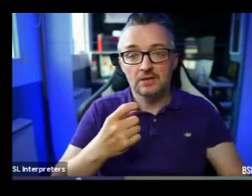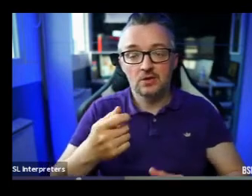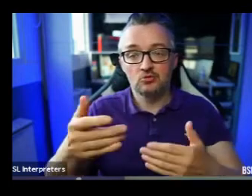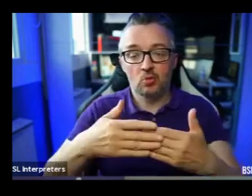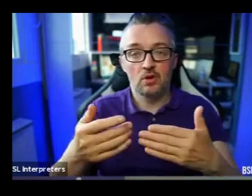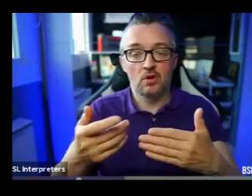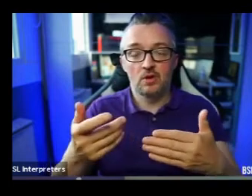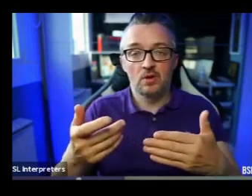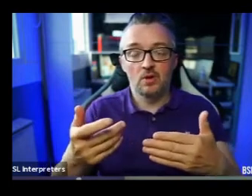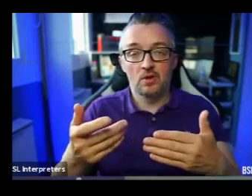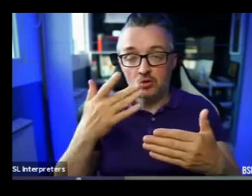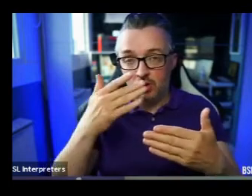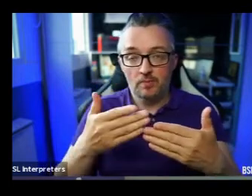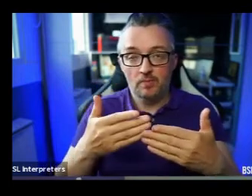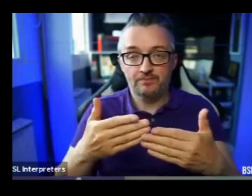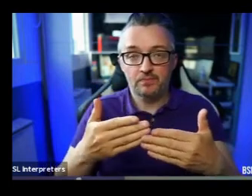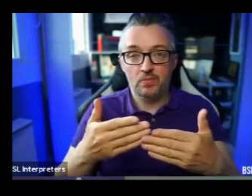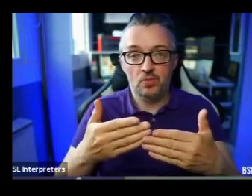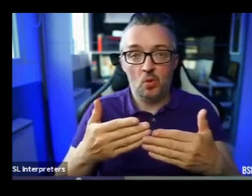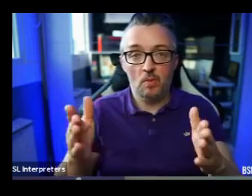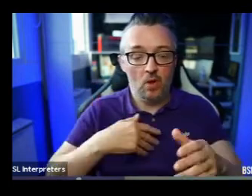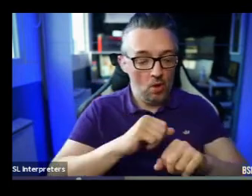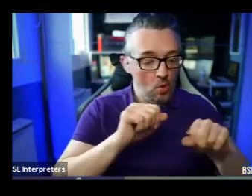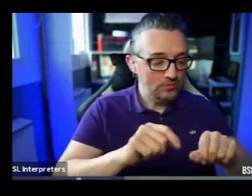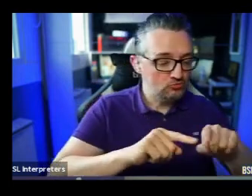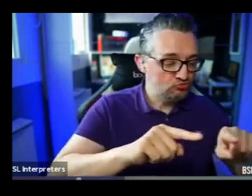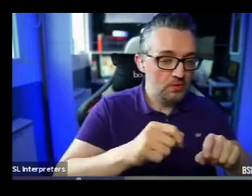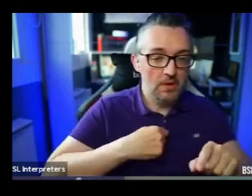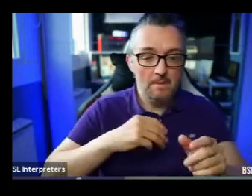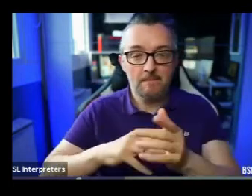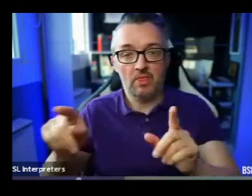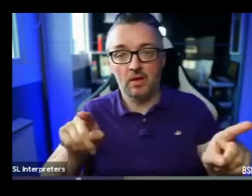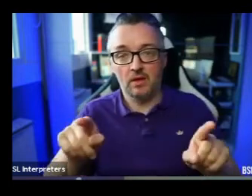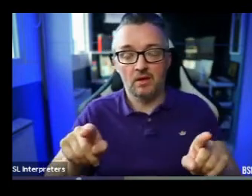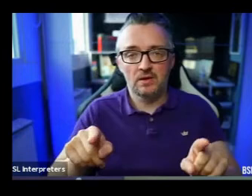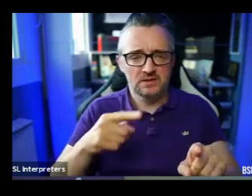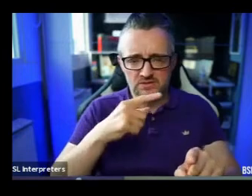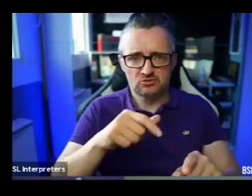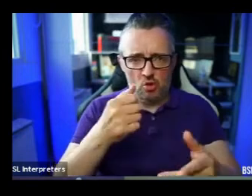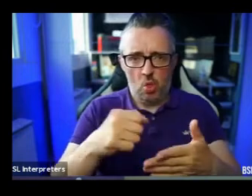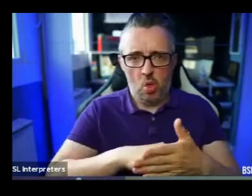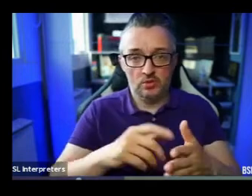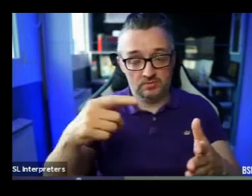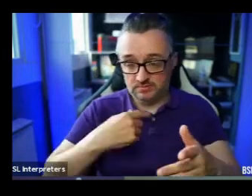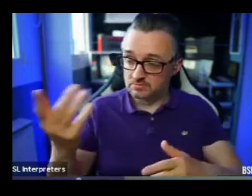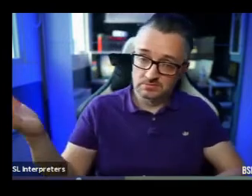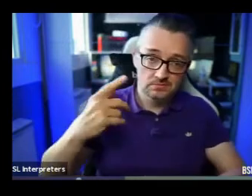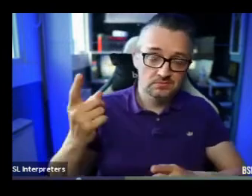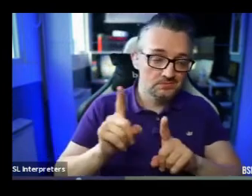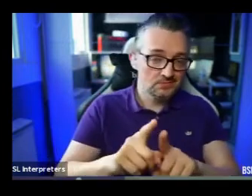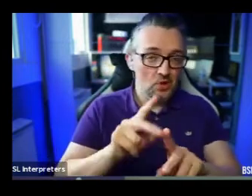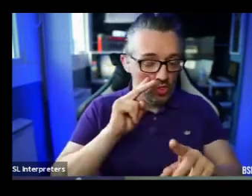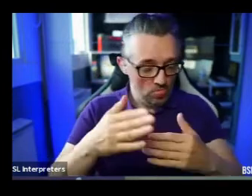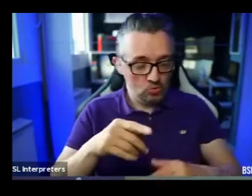you can unlock the door between my waiting room and my mother. And he said, no, it's not locked. So